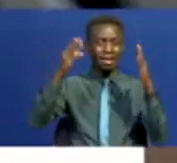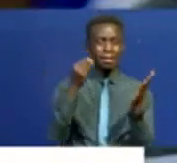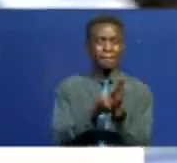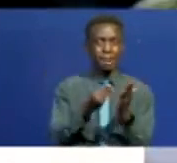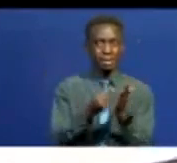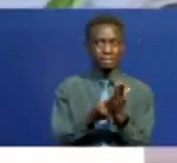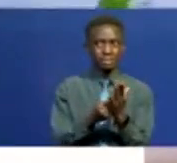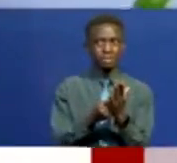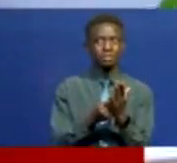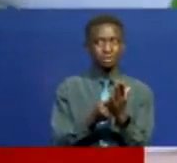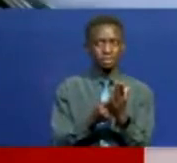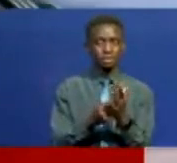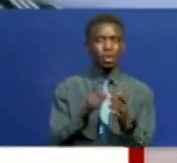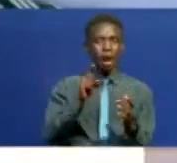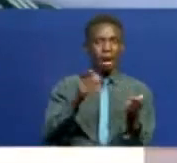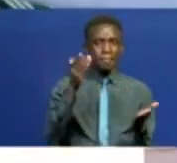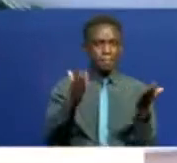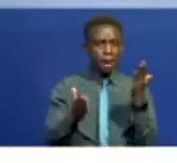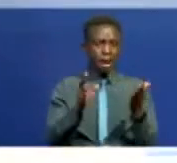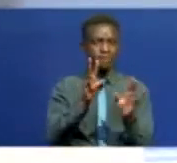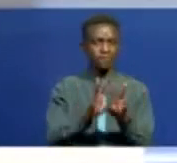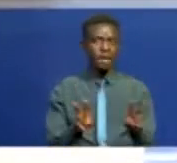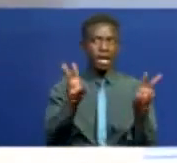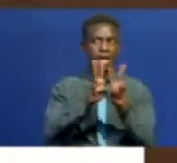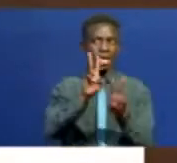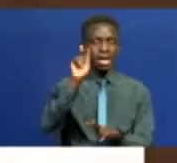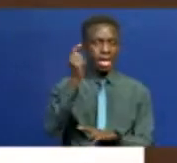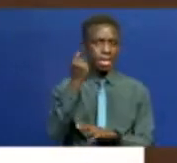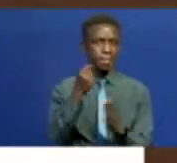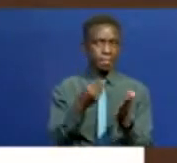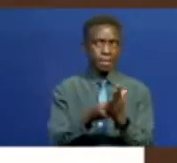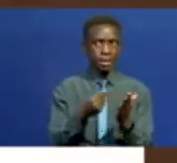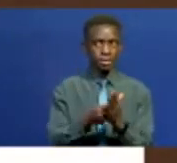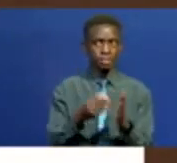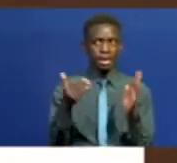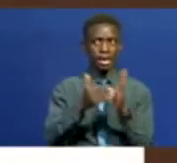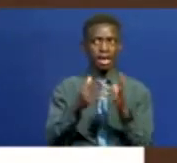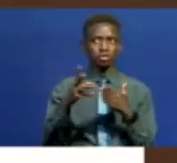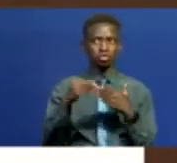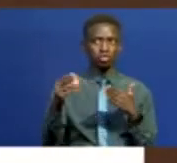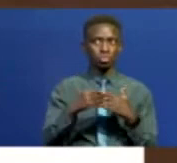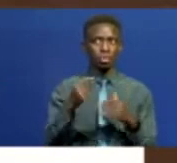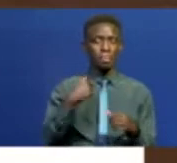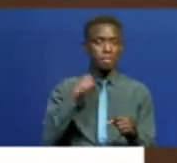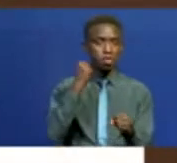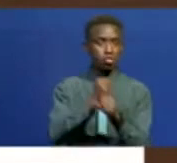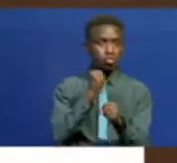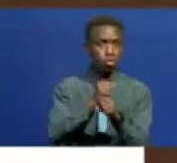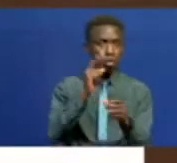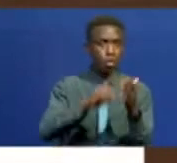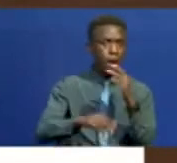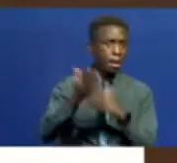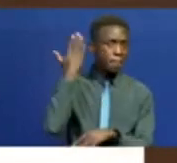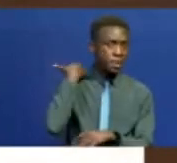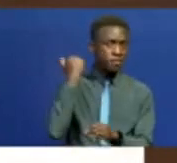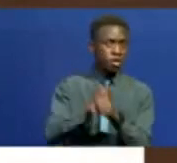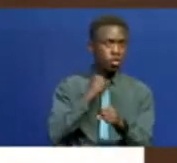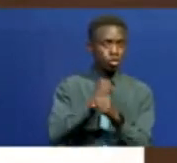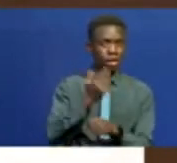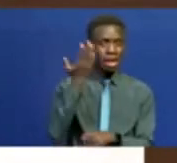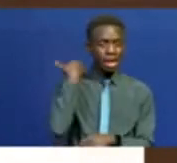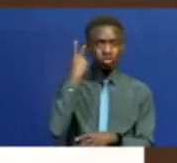prop up the value of the Kenyan shilling against the dollar. I am not going to do what was done the last